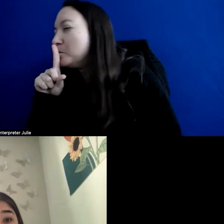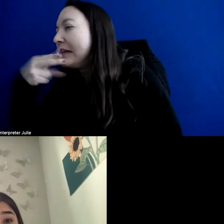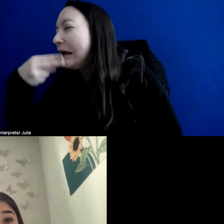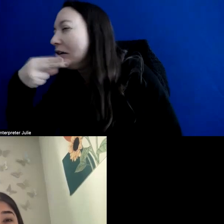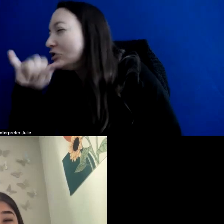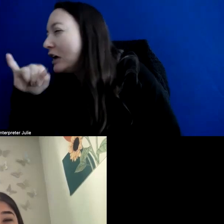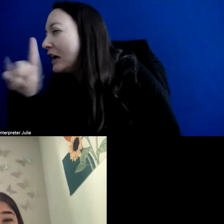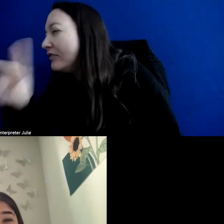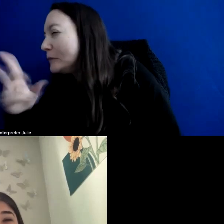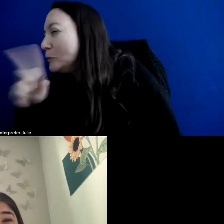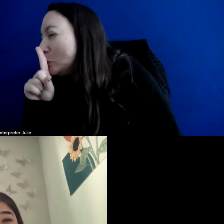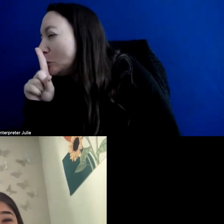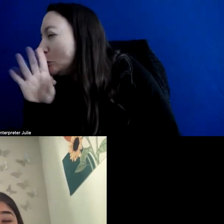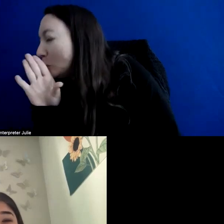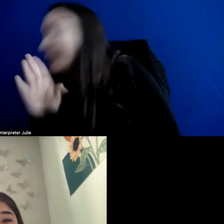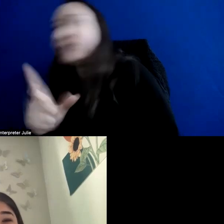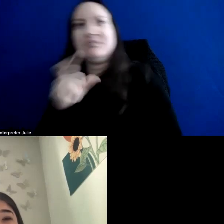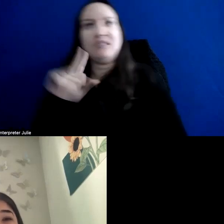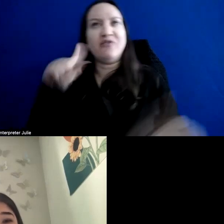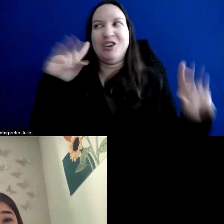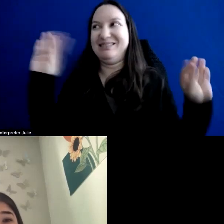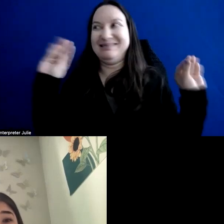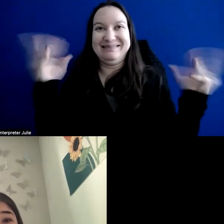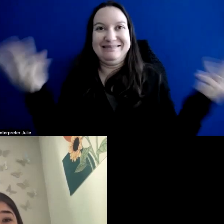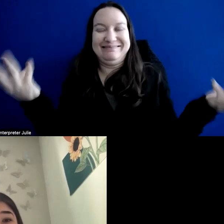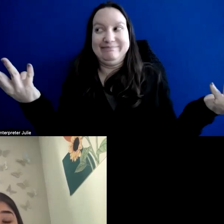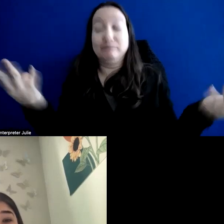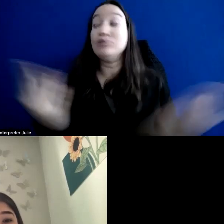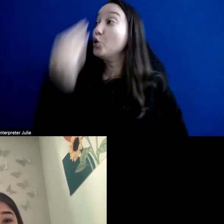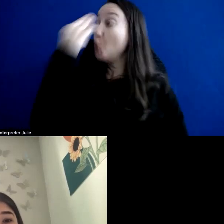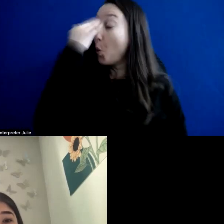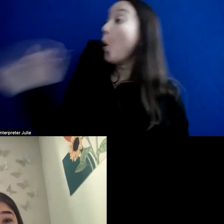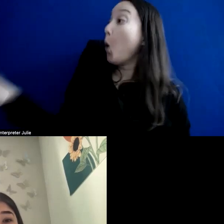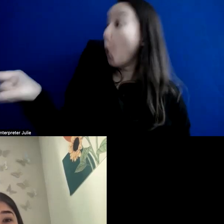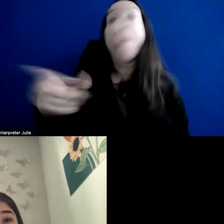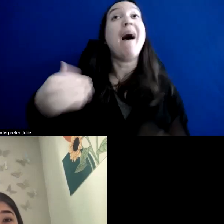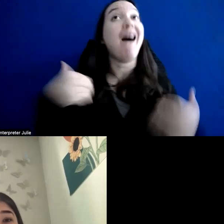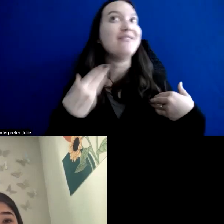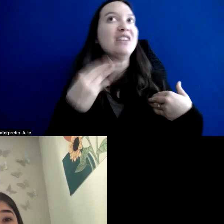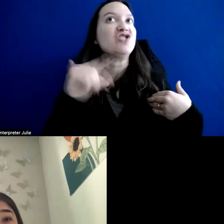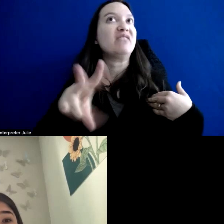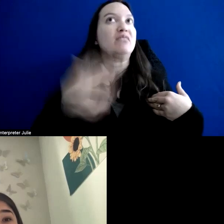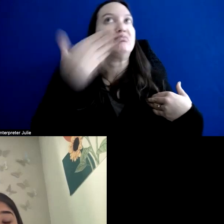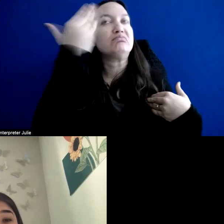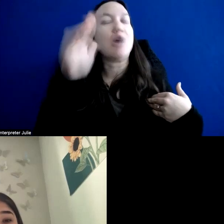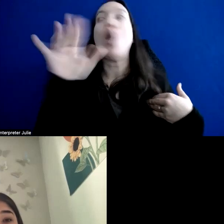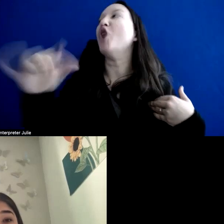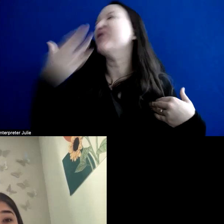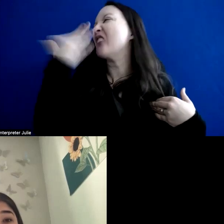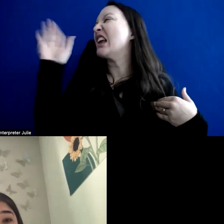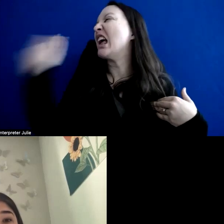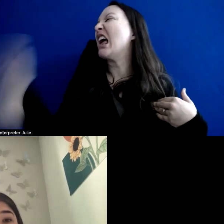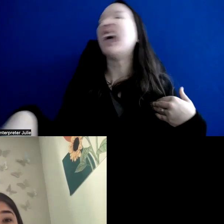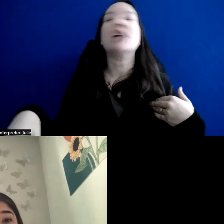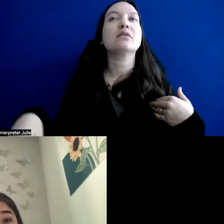HIV. It wasn't heard. You knew people with HIV, but you never knew it, or you forgot it. It no